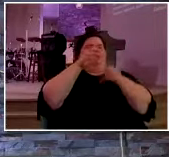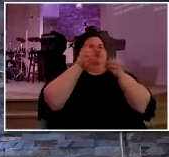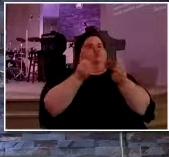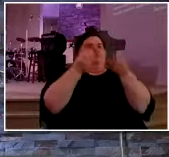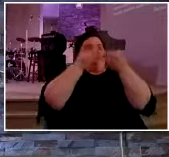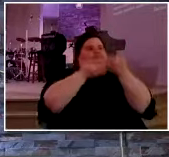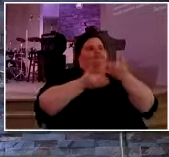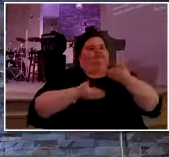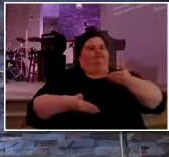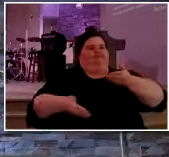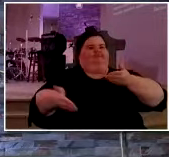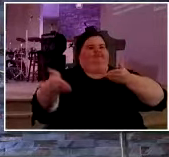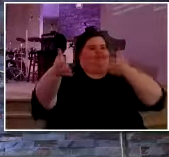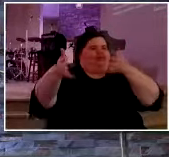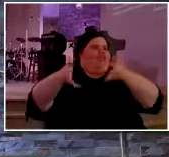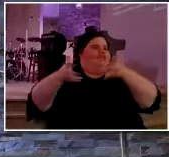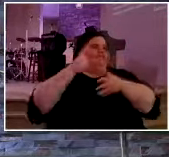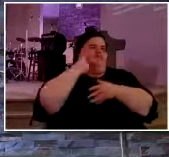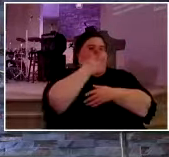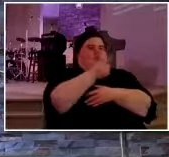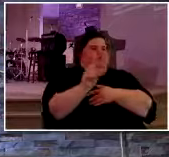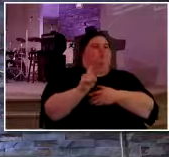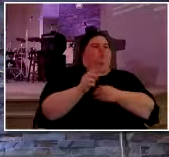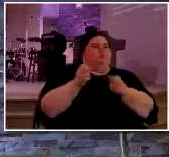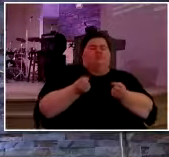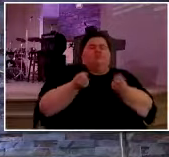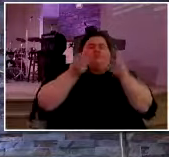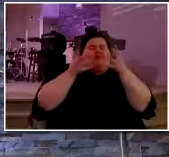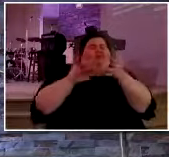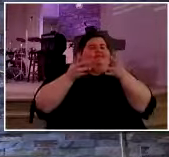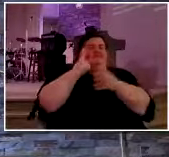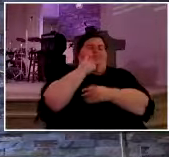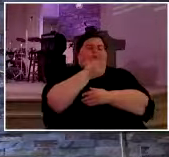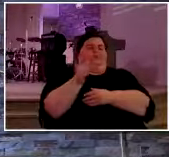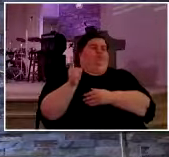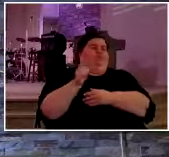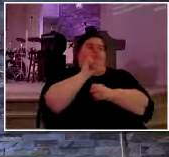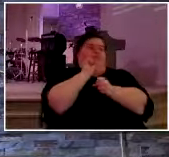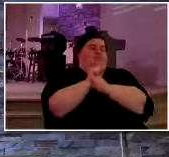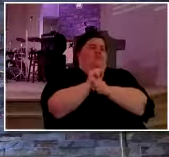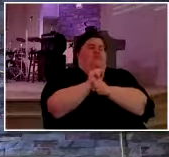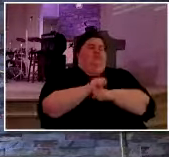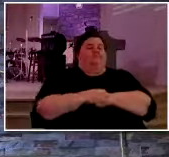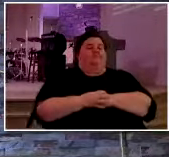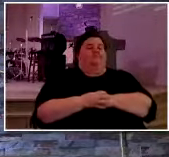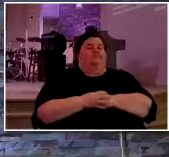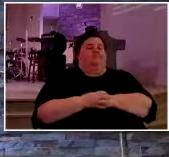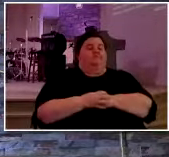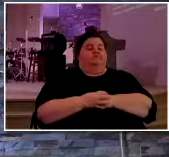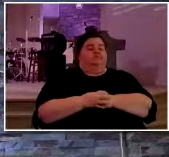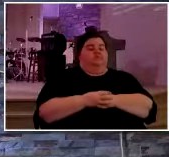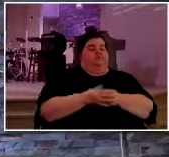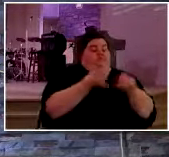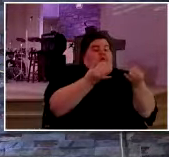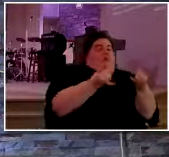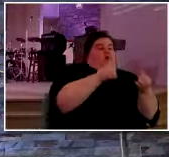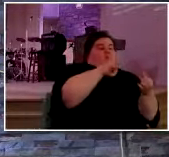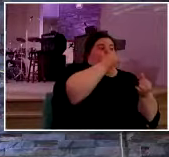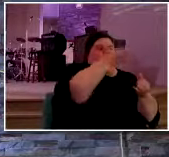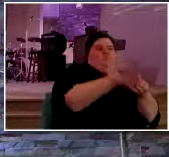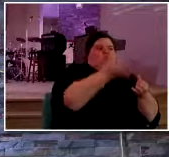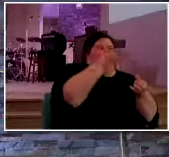life. God has so much in store for your life. What you are right now is not what